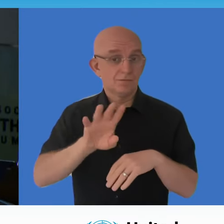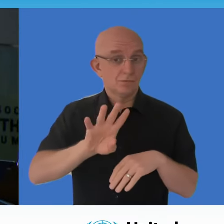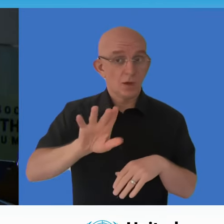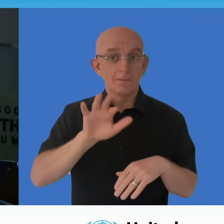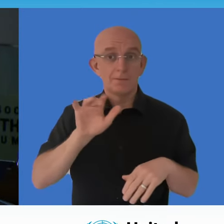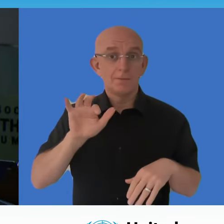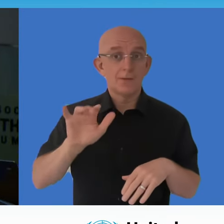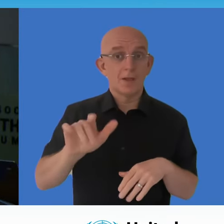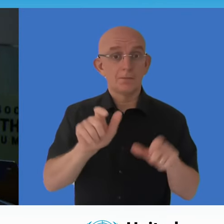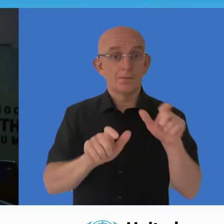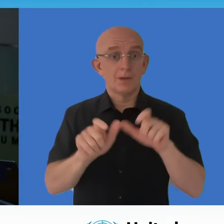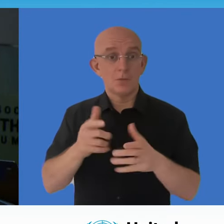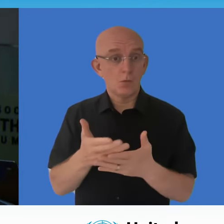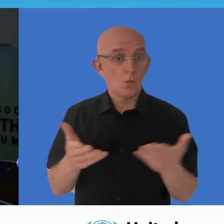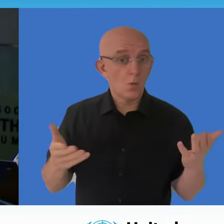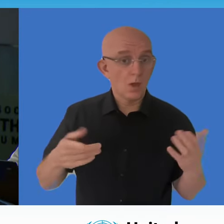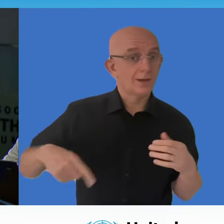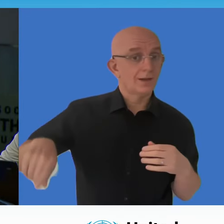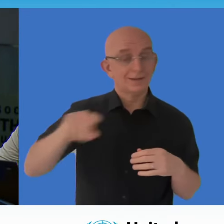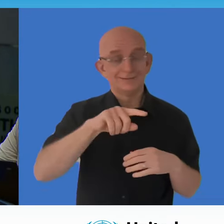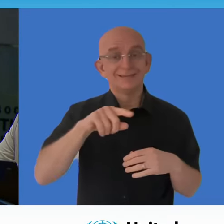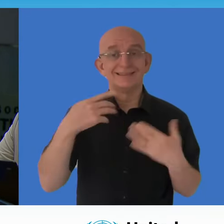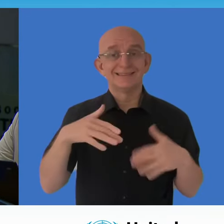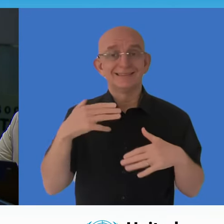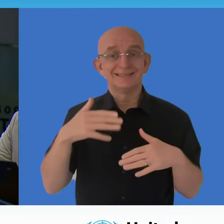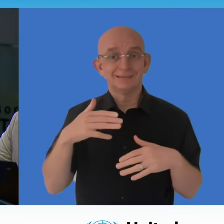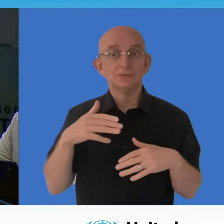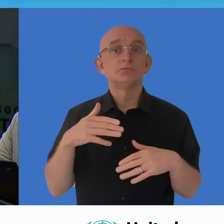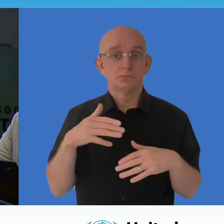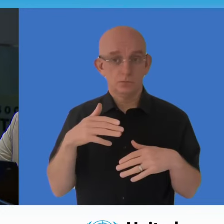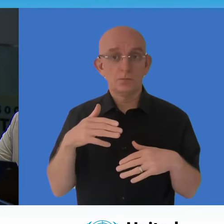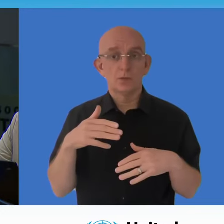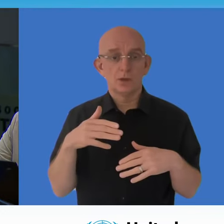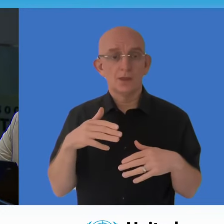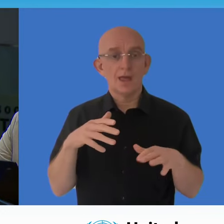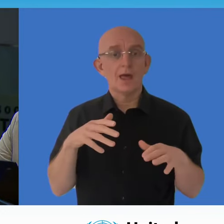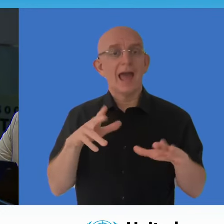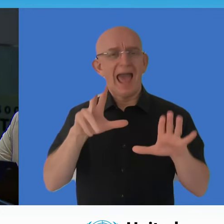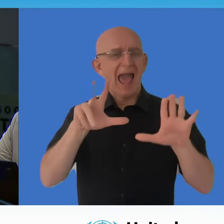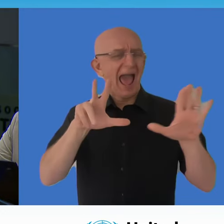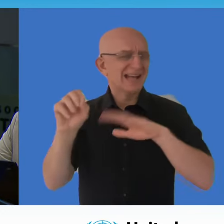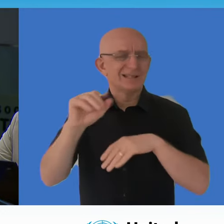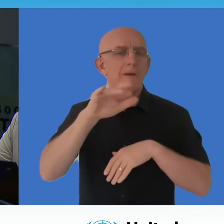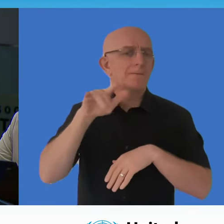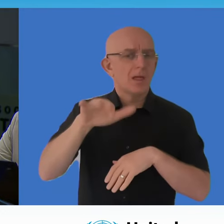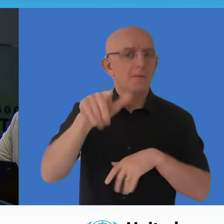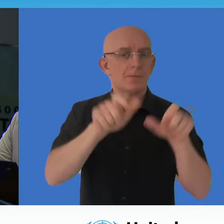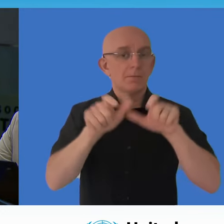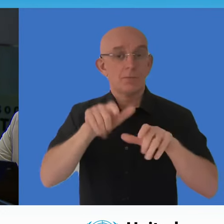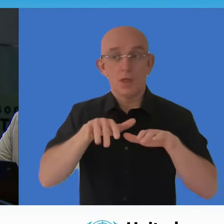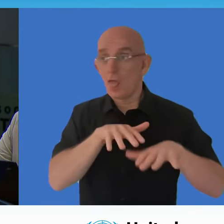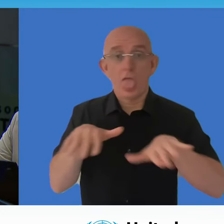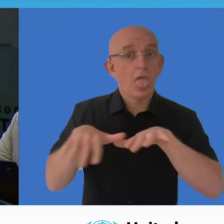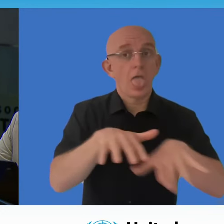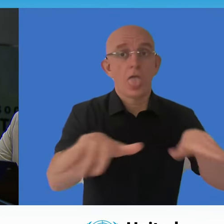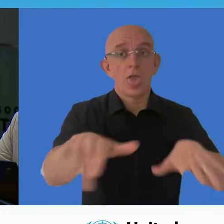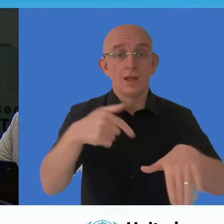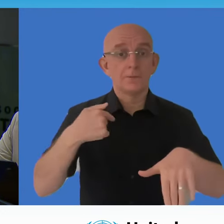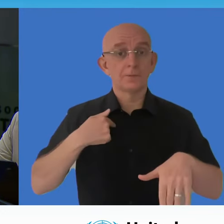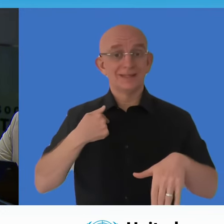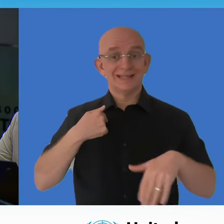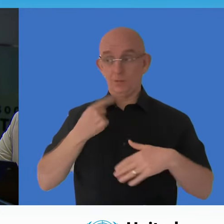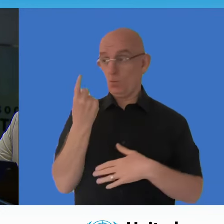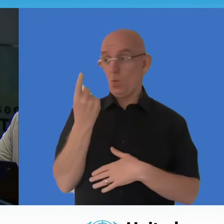integration, labor market, and continuation into further learning. LM focuses on language, and we believe there are key intersection of language